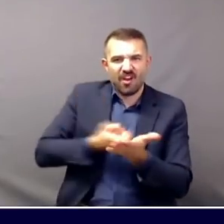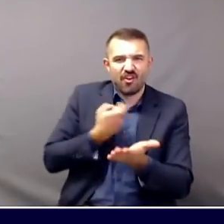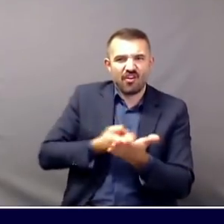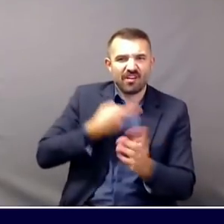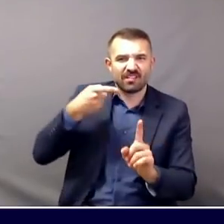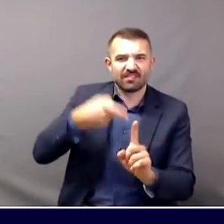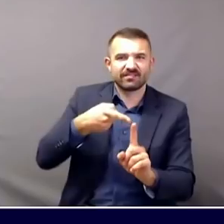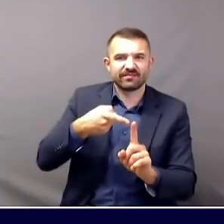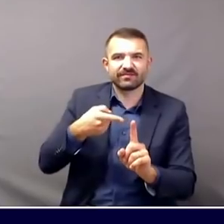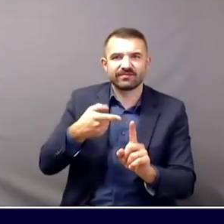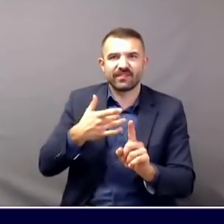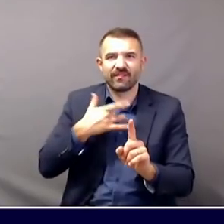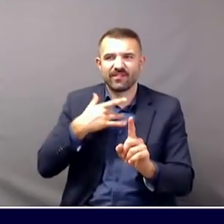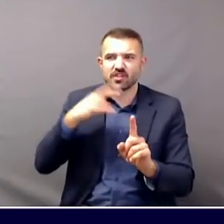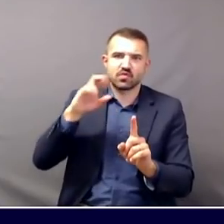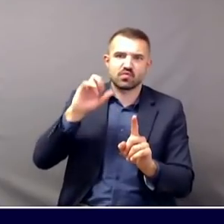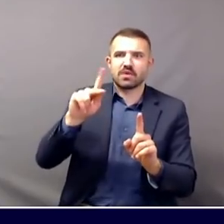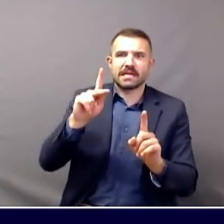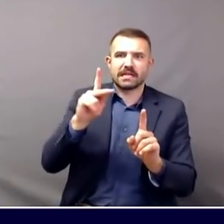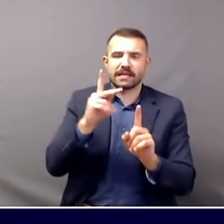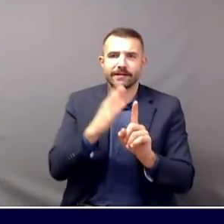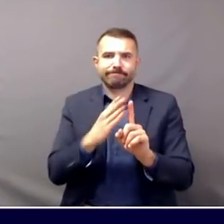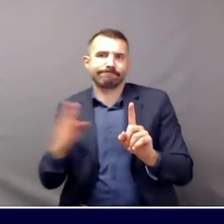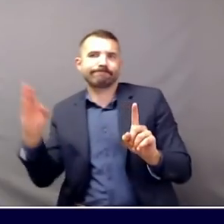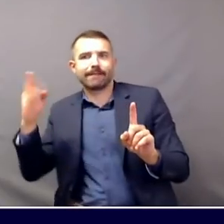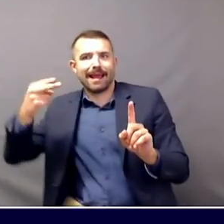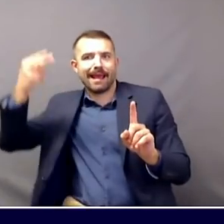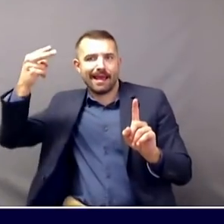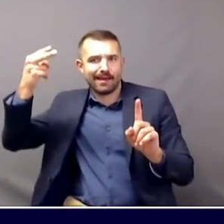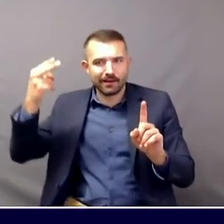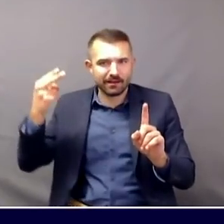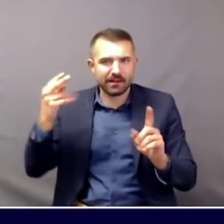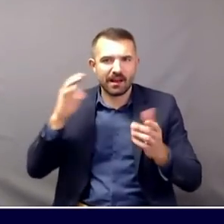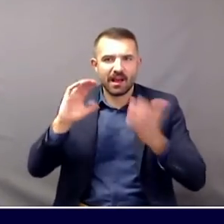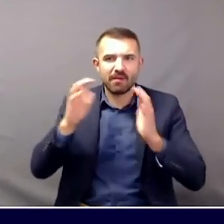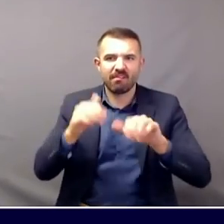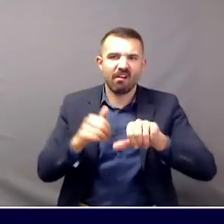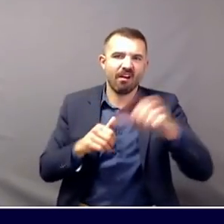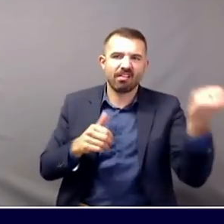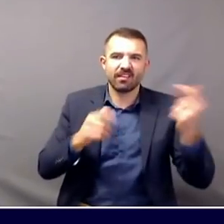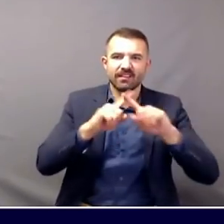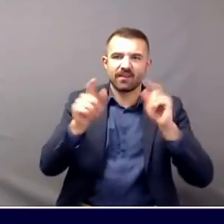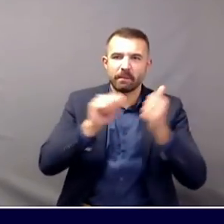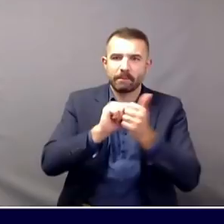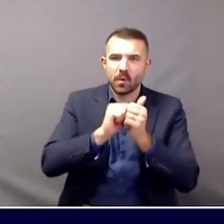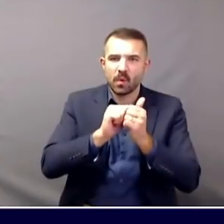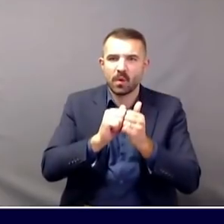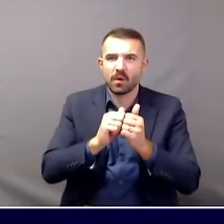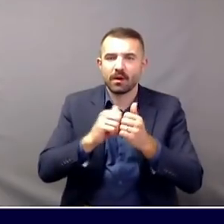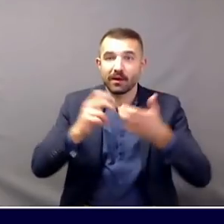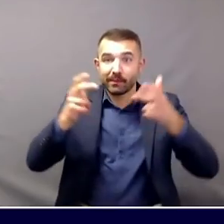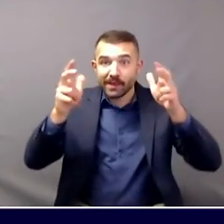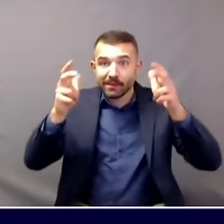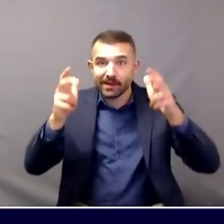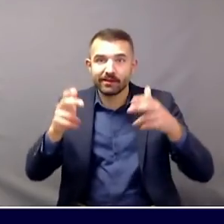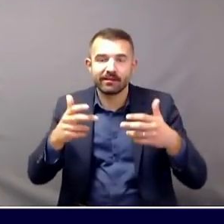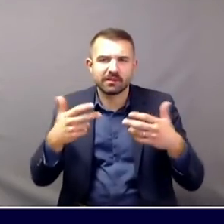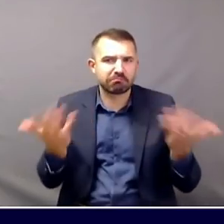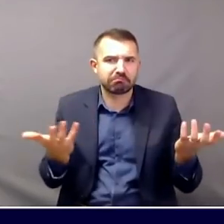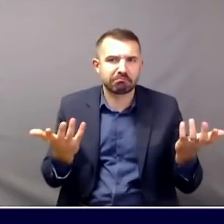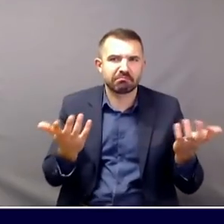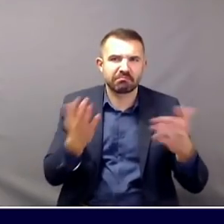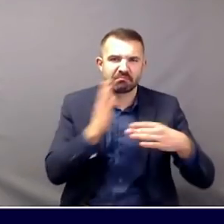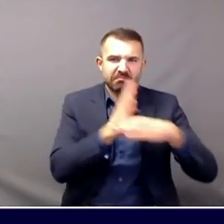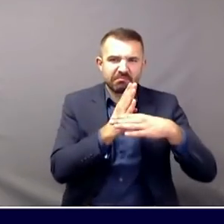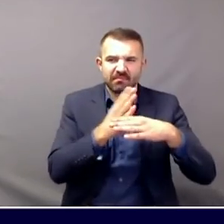dangerous sport in terms of spreading the virus compared to other sports, like, for example, basketball. So here